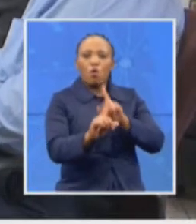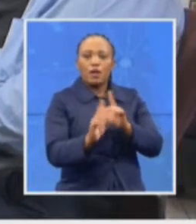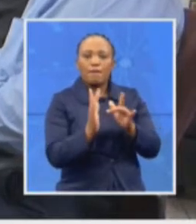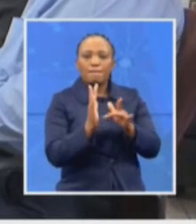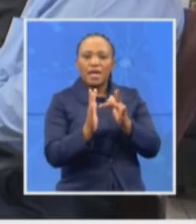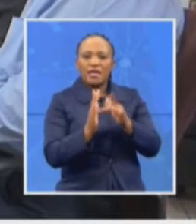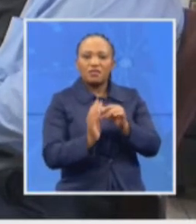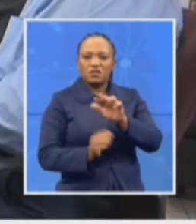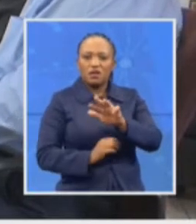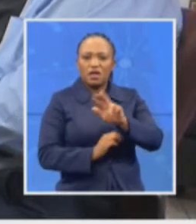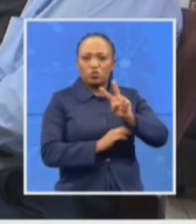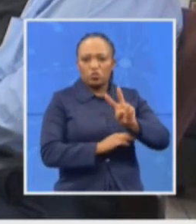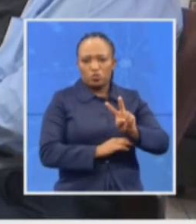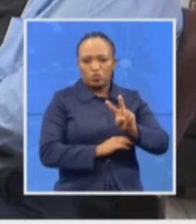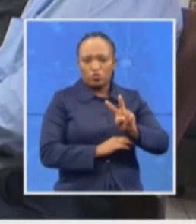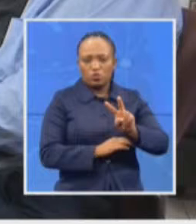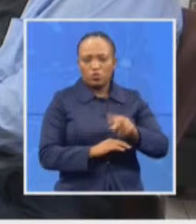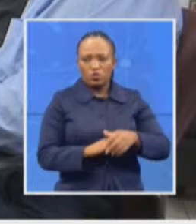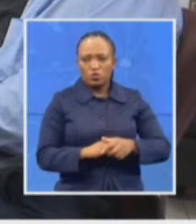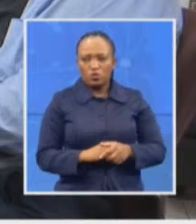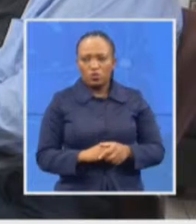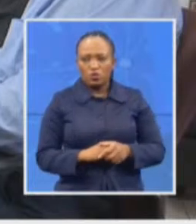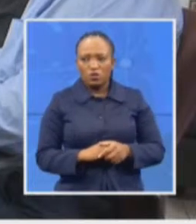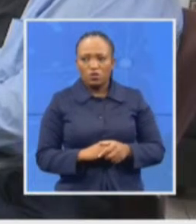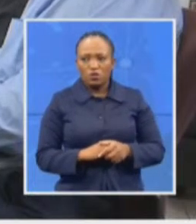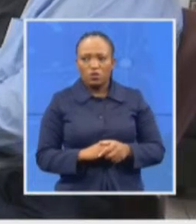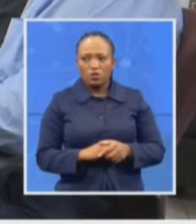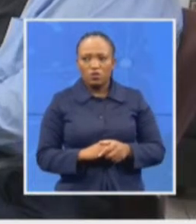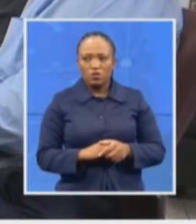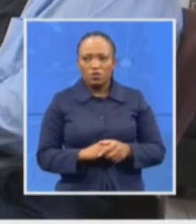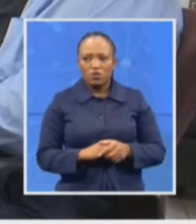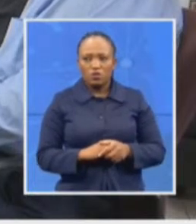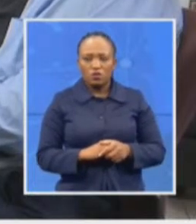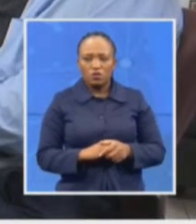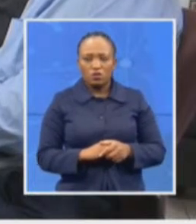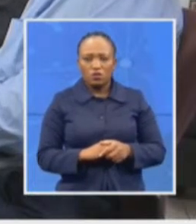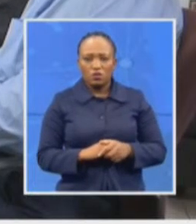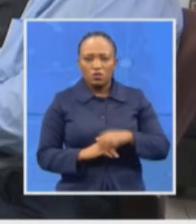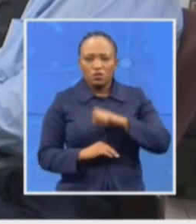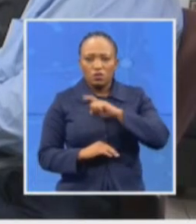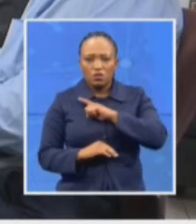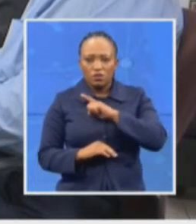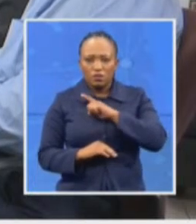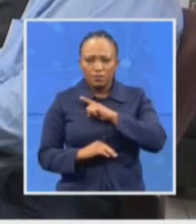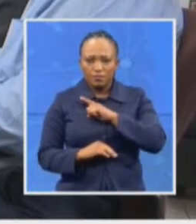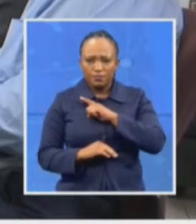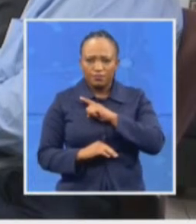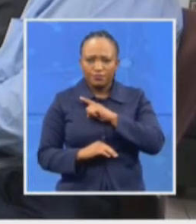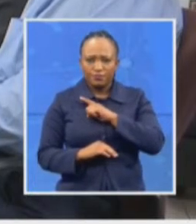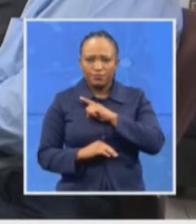and that is the one that you correctly pointed out was granted by Judge Wayner.